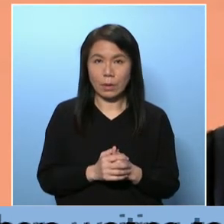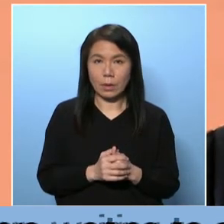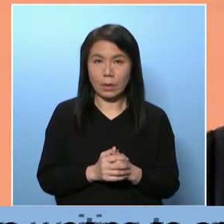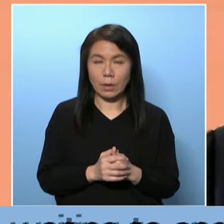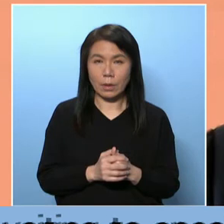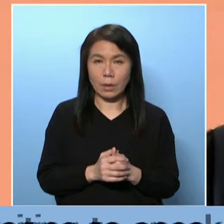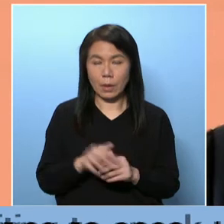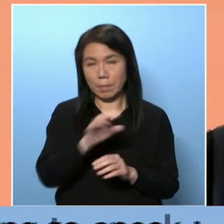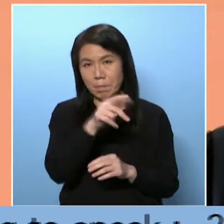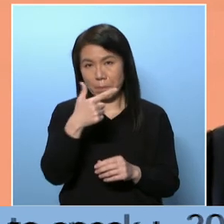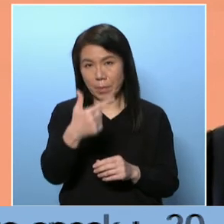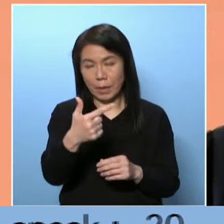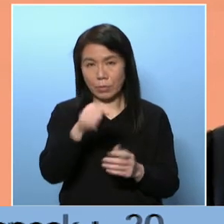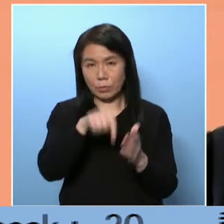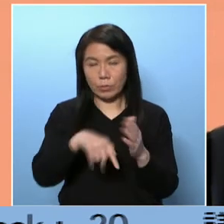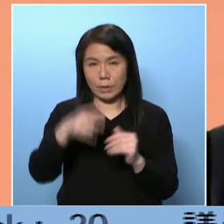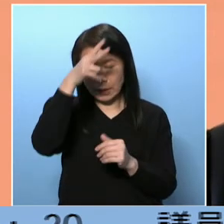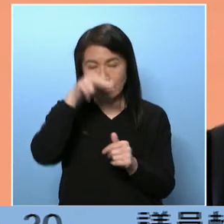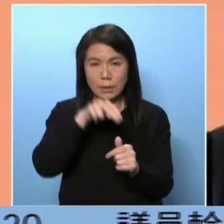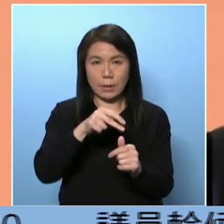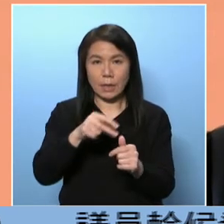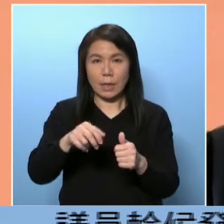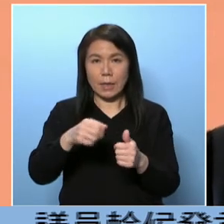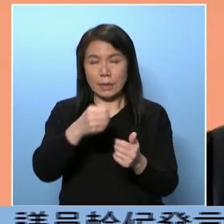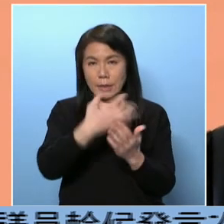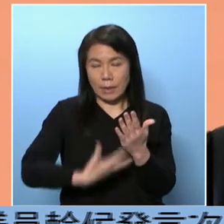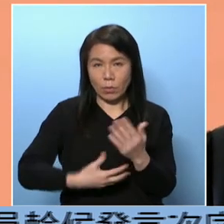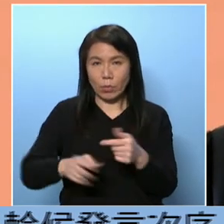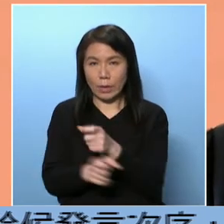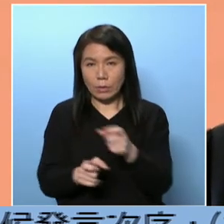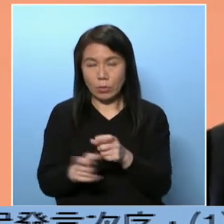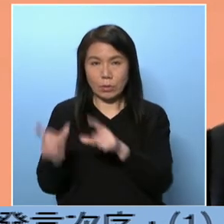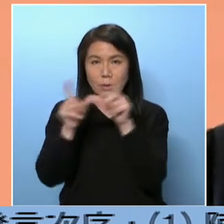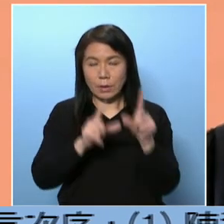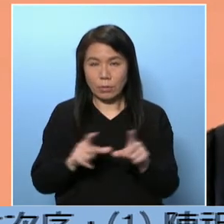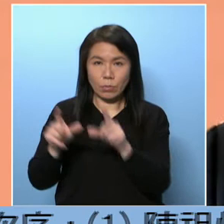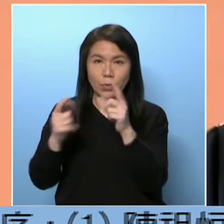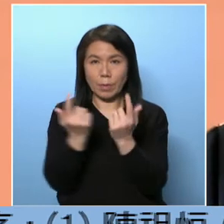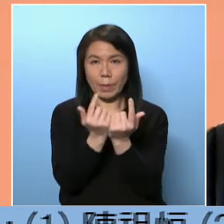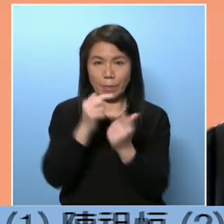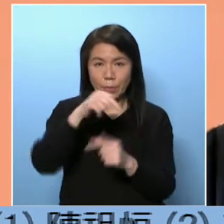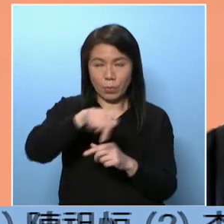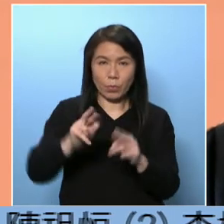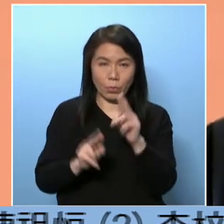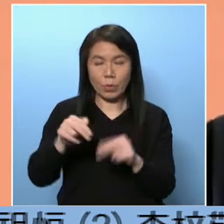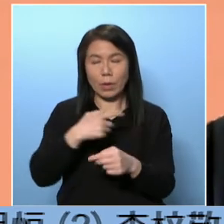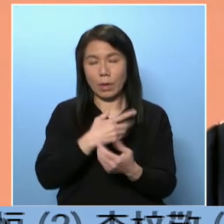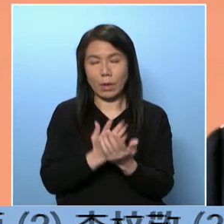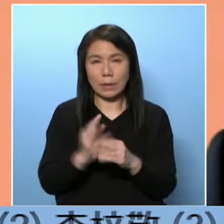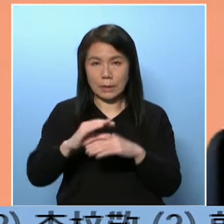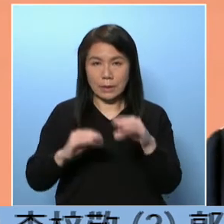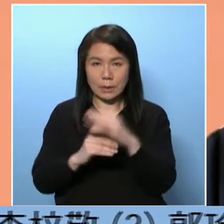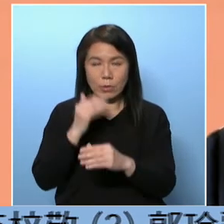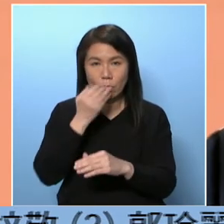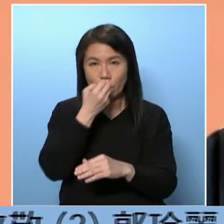everything very clearly. In the eight chapters, she talked about constitutional arrangements, people's livelihood,